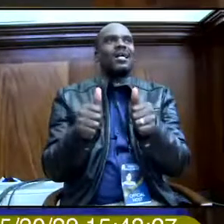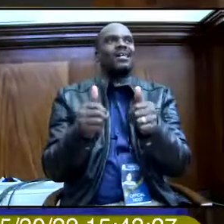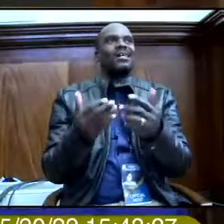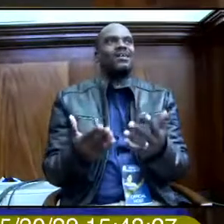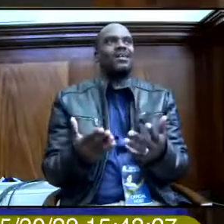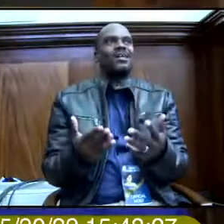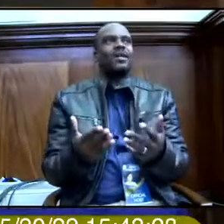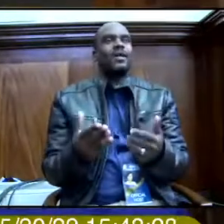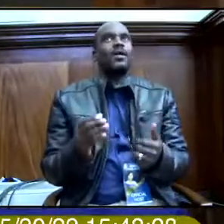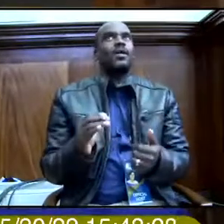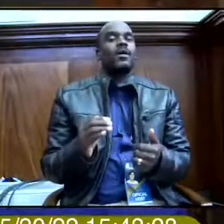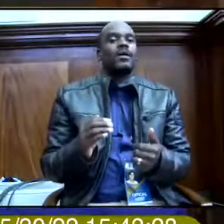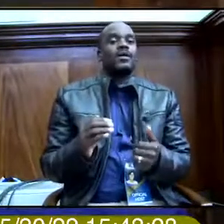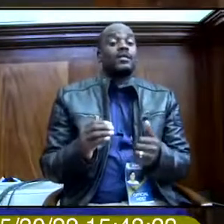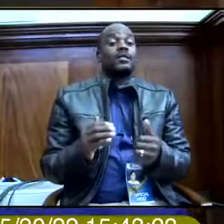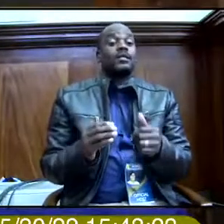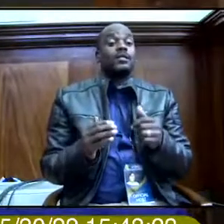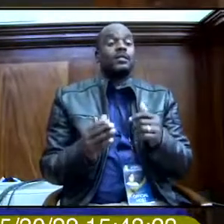citizen